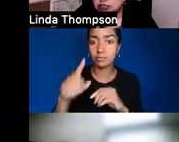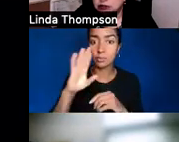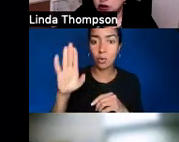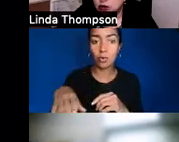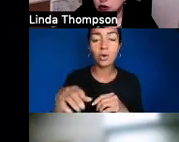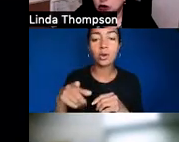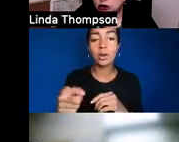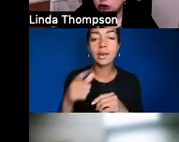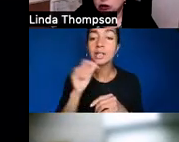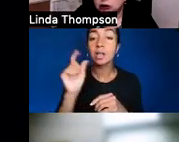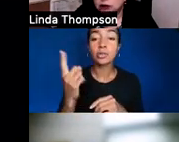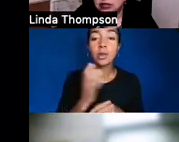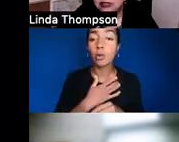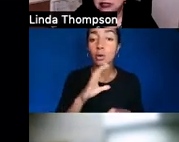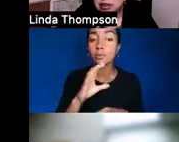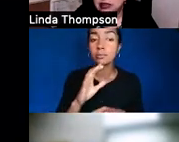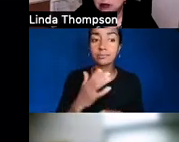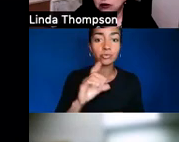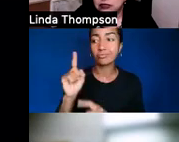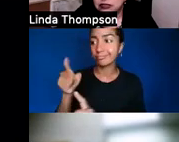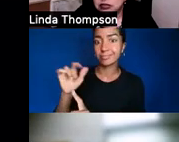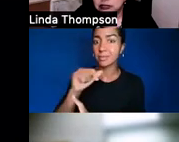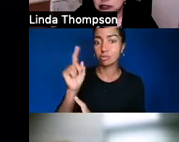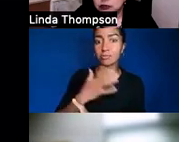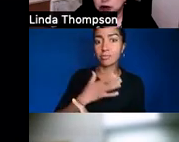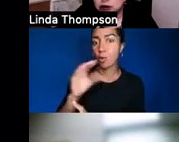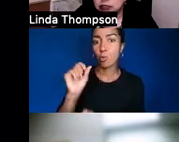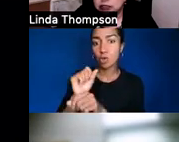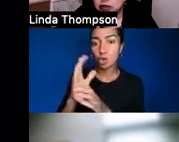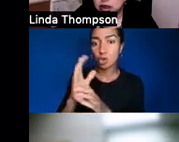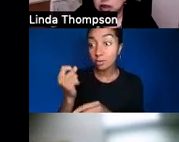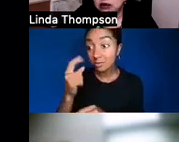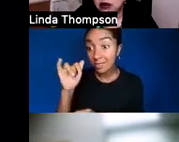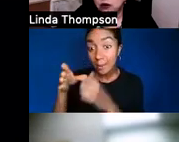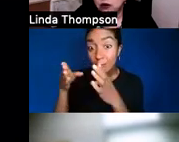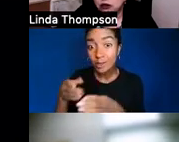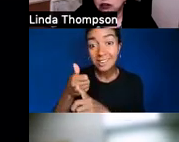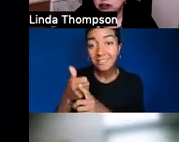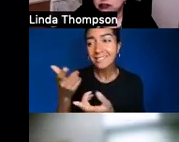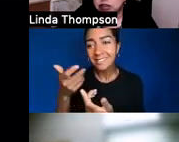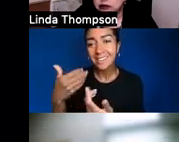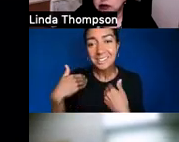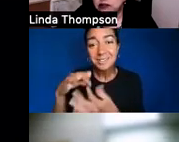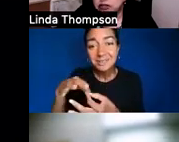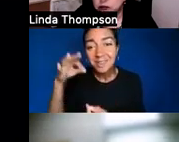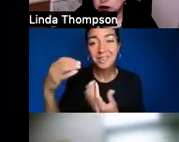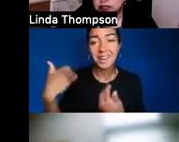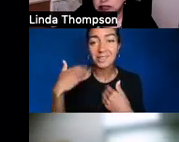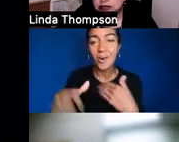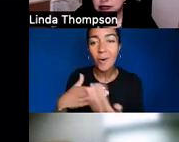not just my coworker, but inside that person is a spirit and a whole lifetime